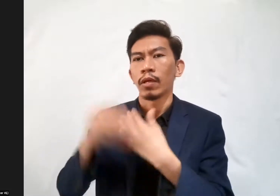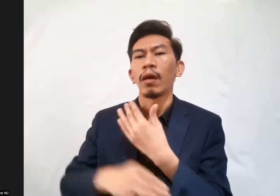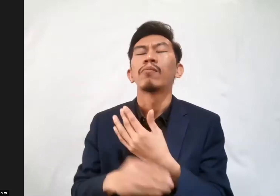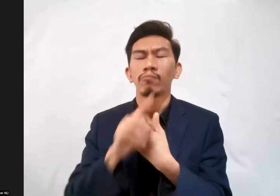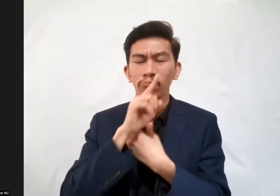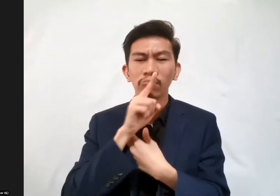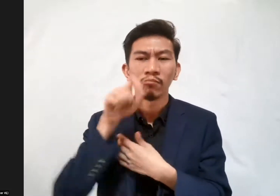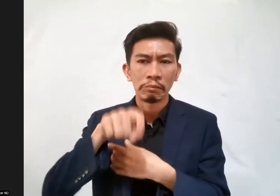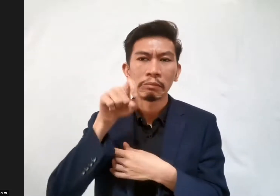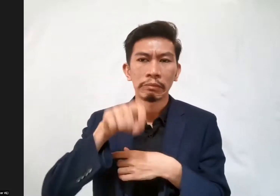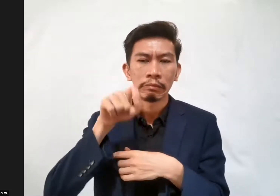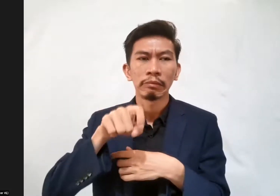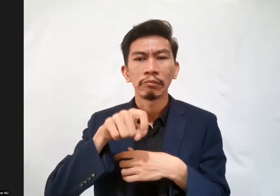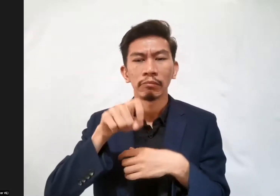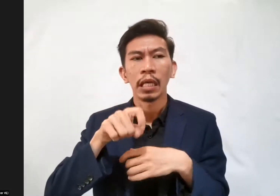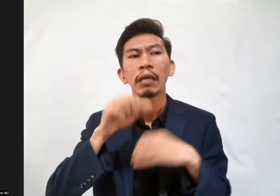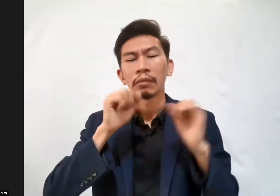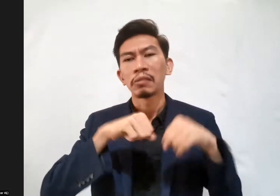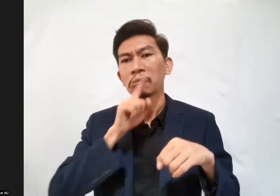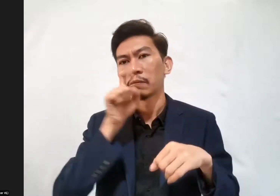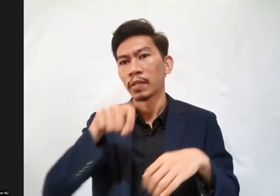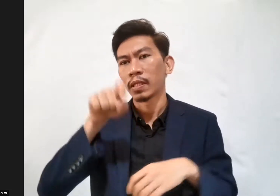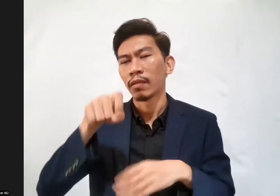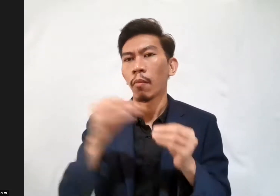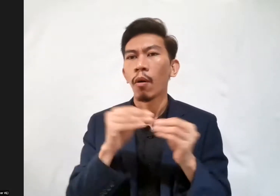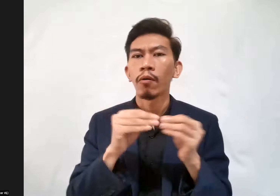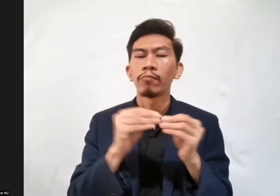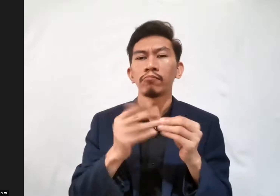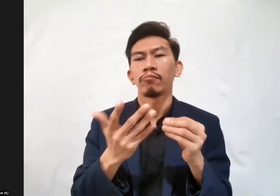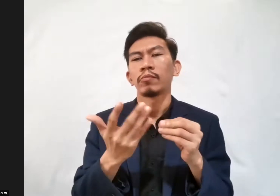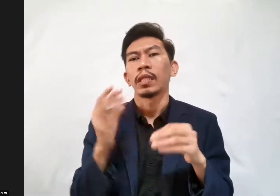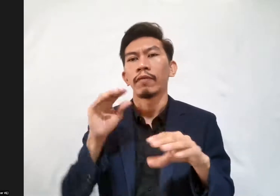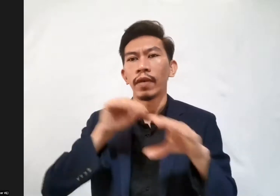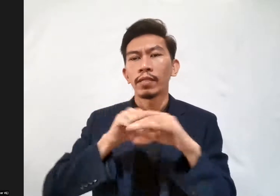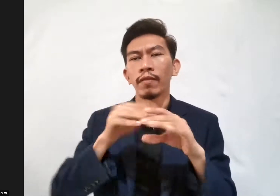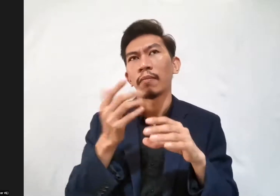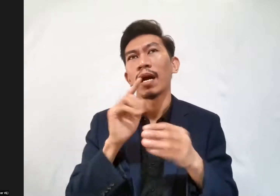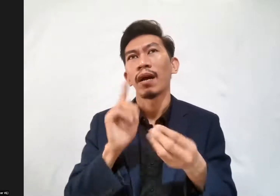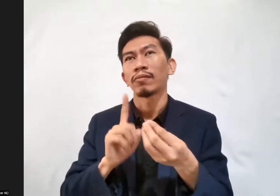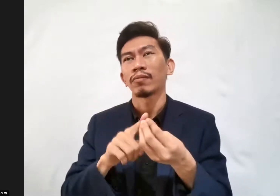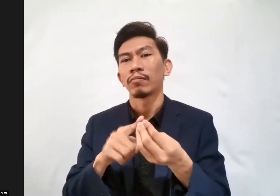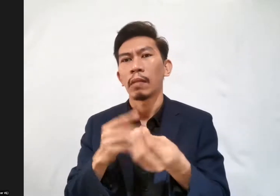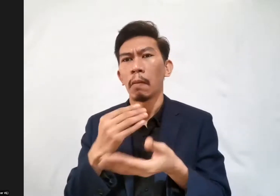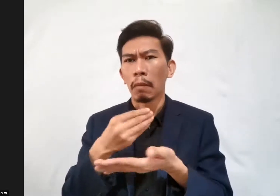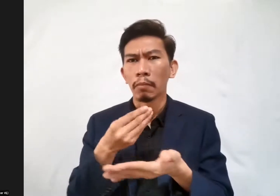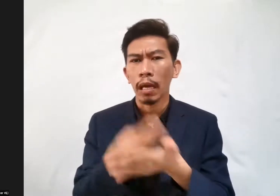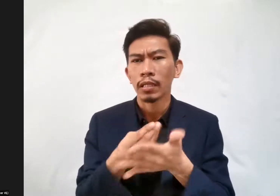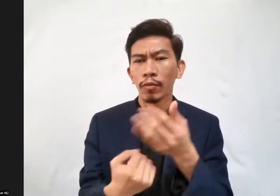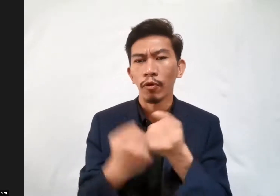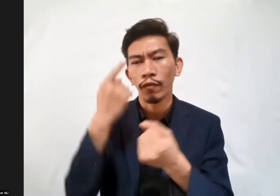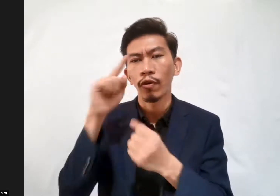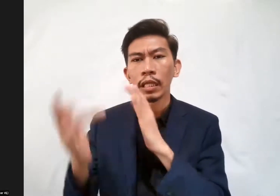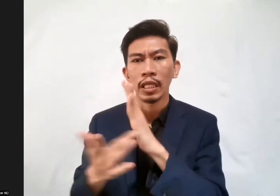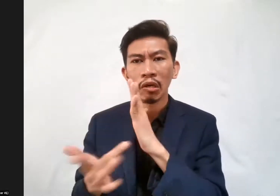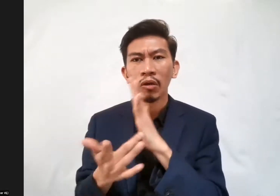be more investment in terms of technology because for one